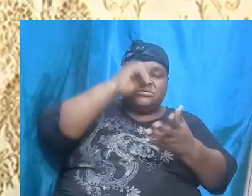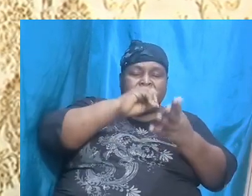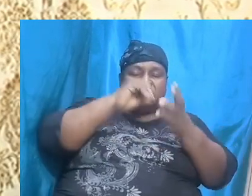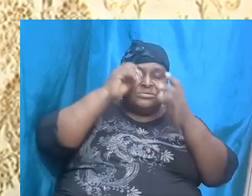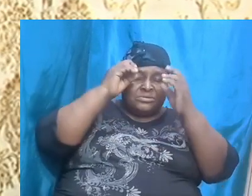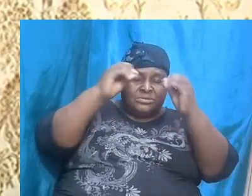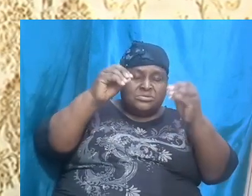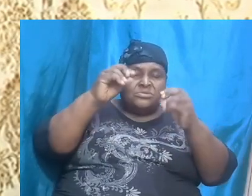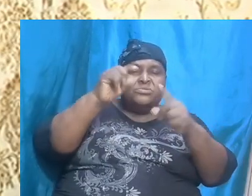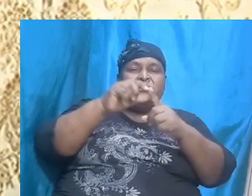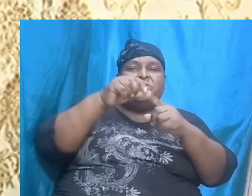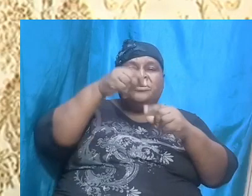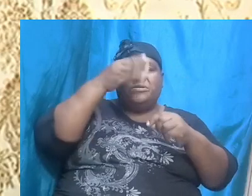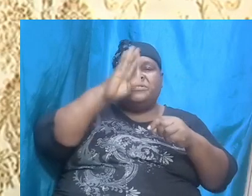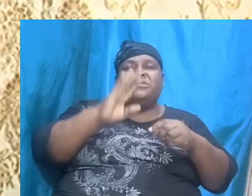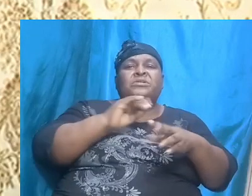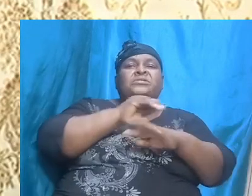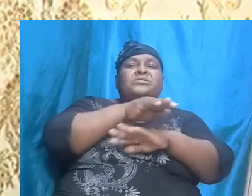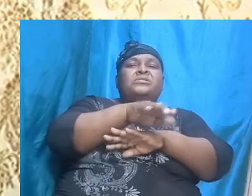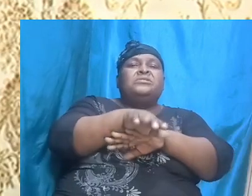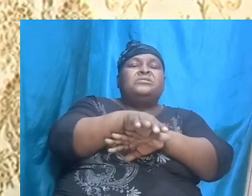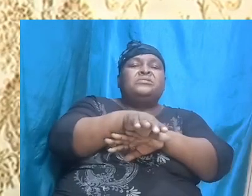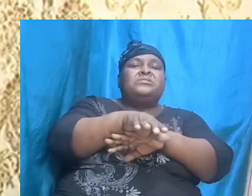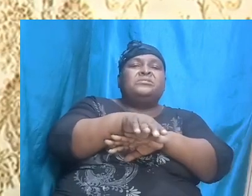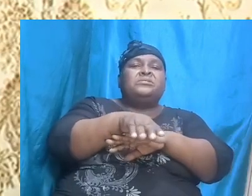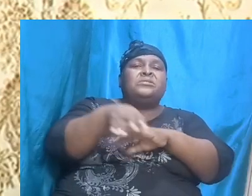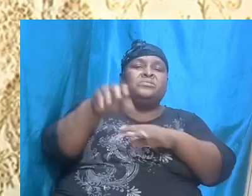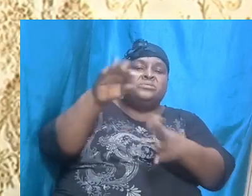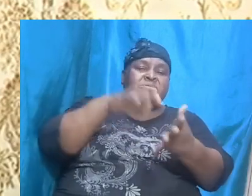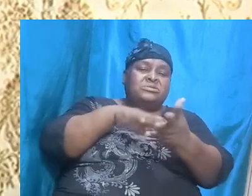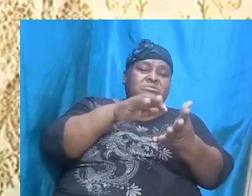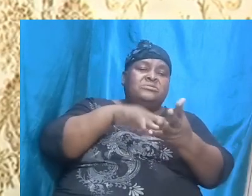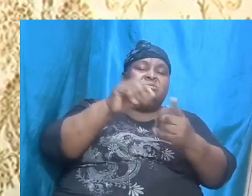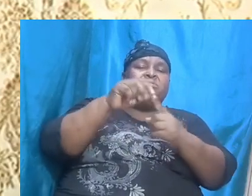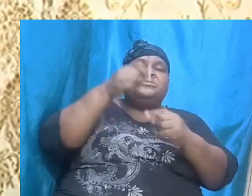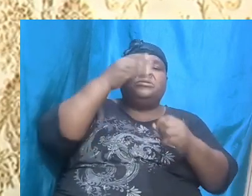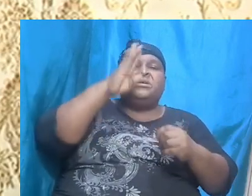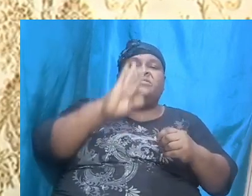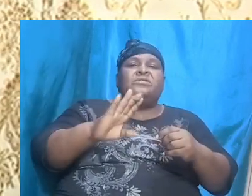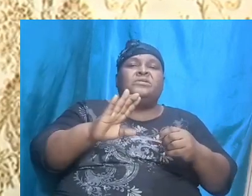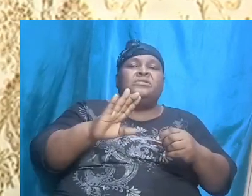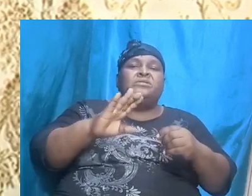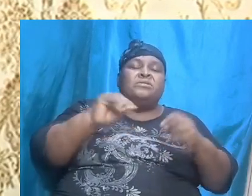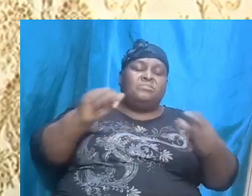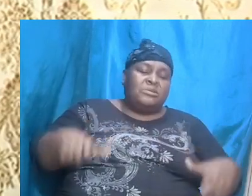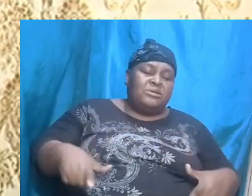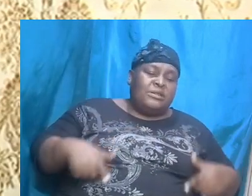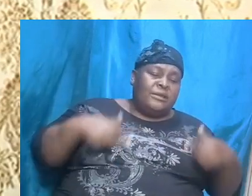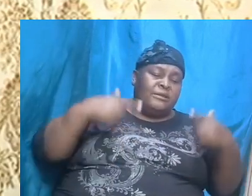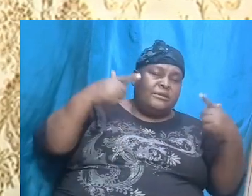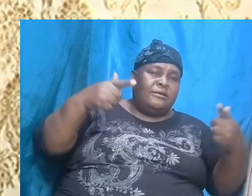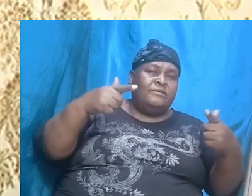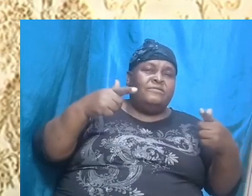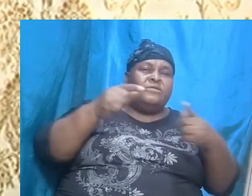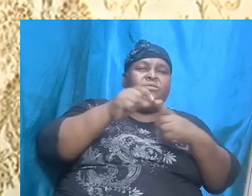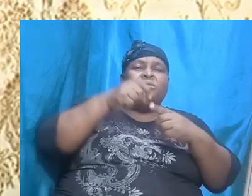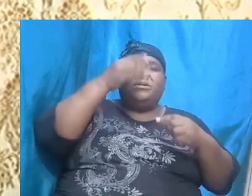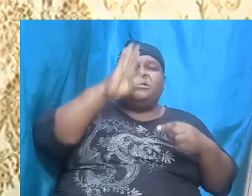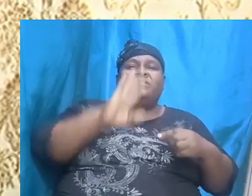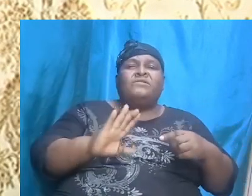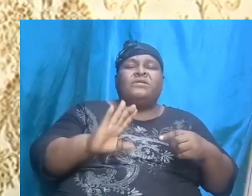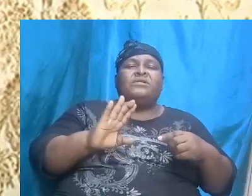pray, God, that, you know, as we look into the word of God, that we will apply to our lives and make it a part of our